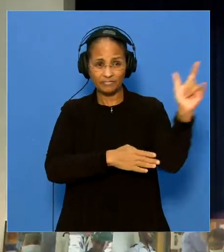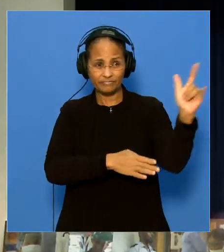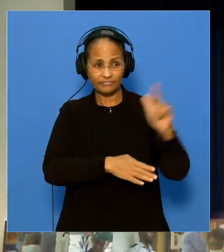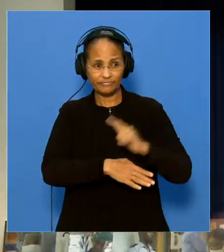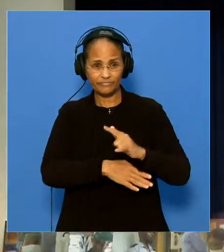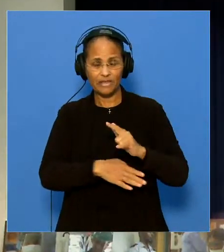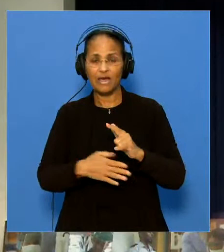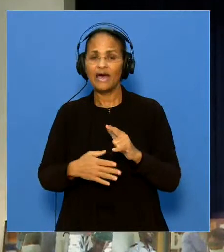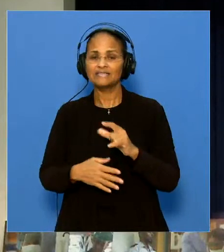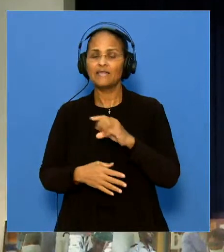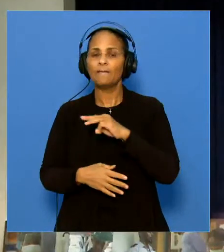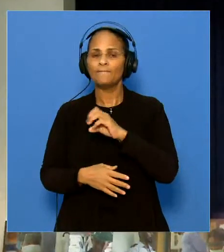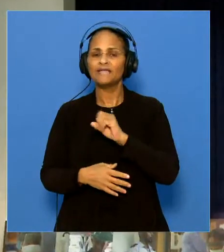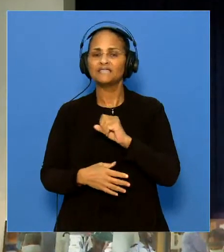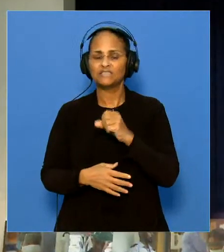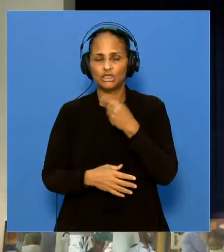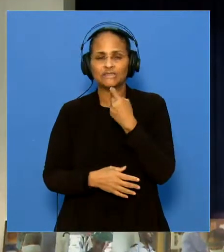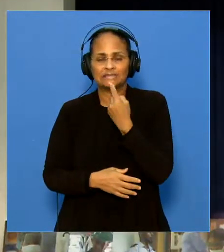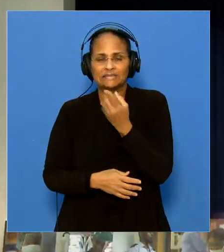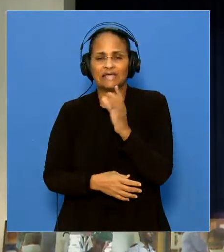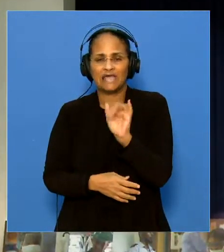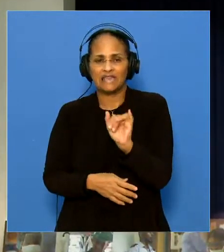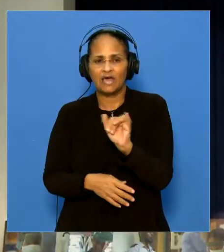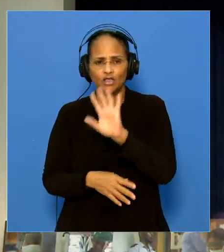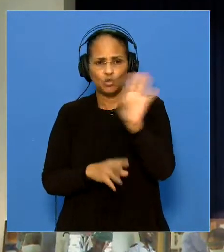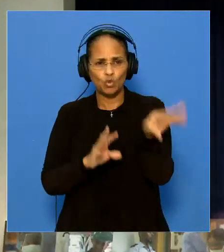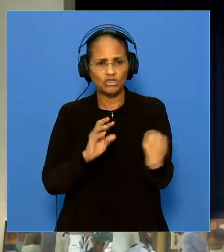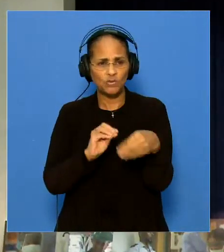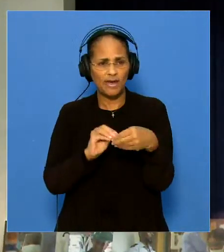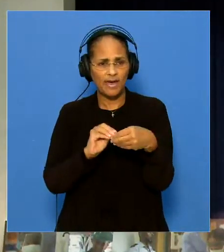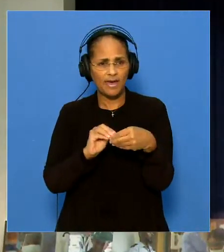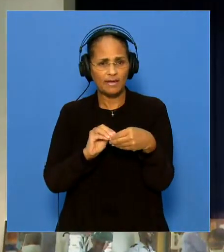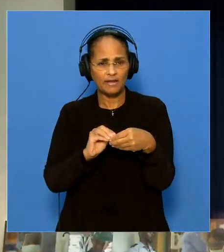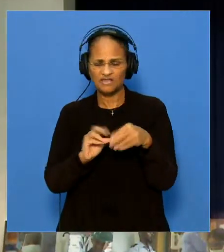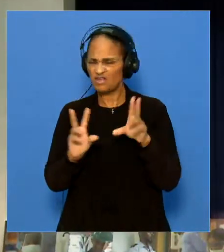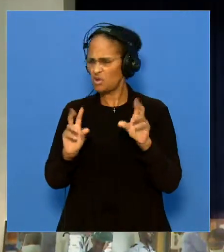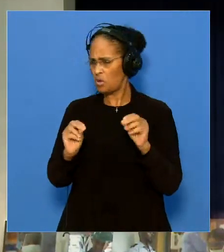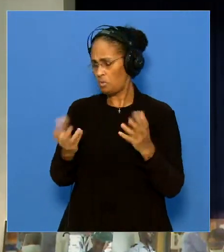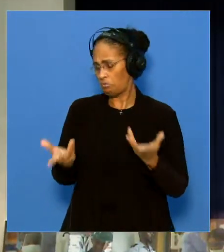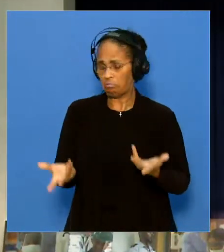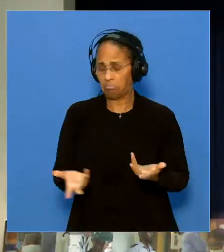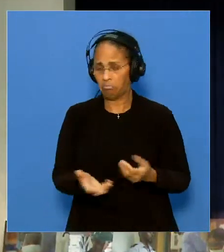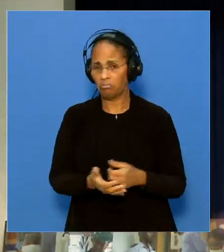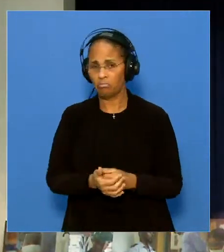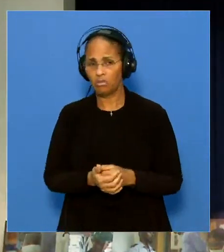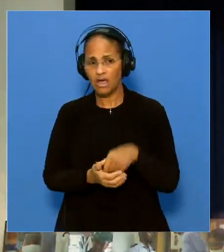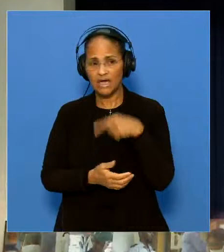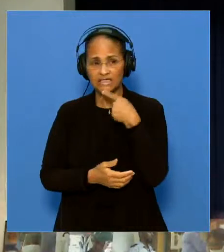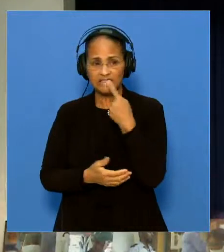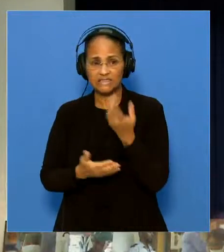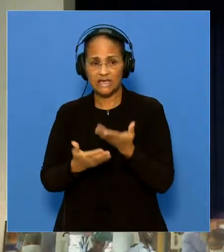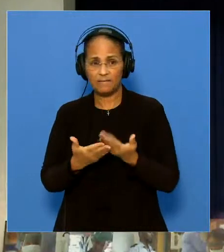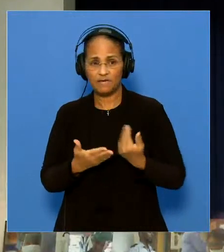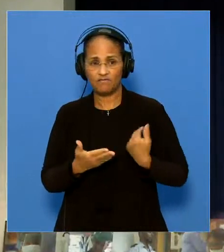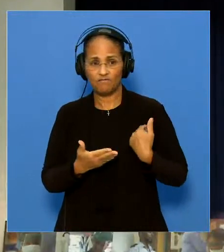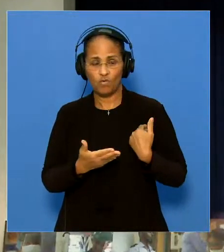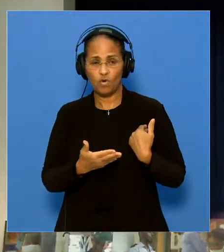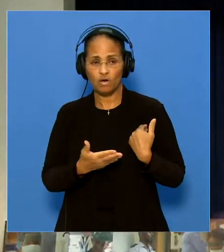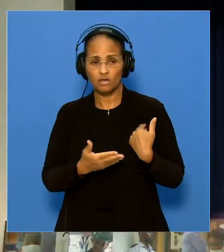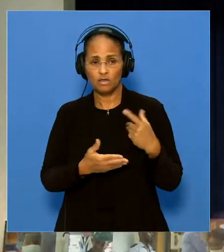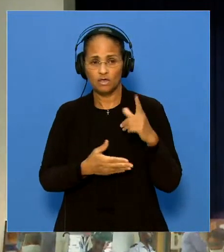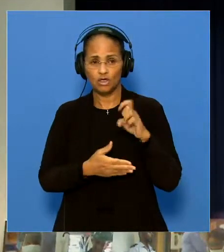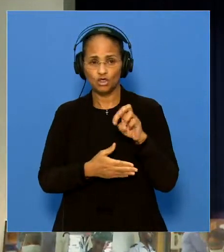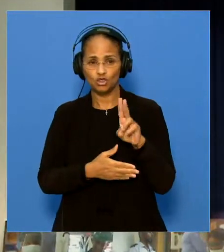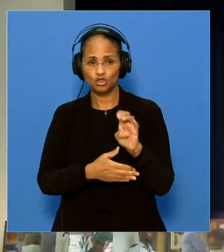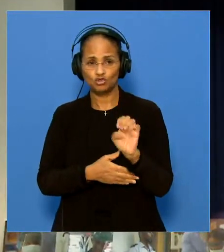addressed it in her comments already. Do you wish to add anything? No, not particularly. As I said in the comments earlier, Trevor, we